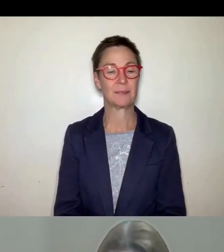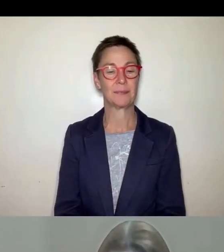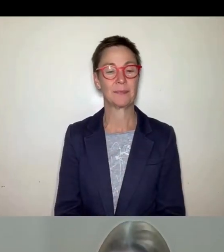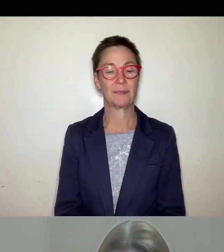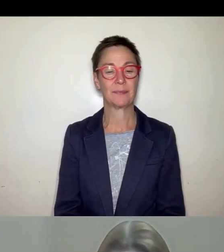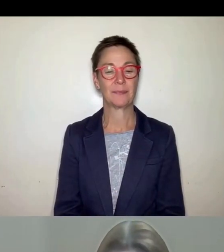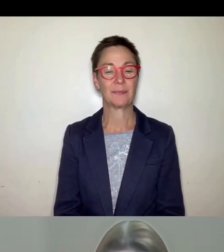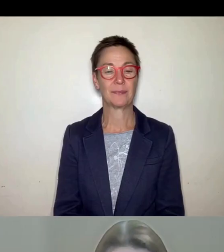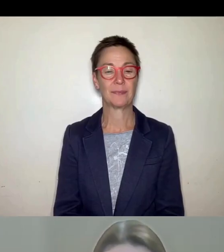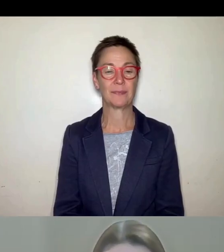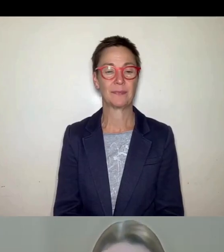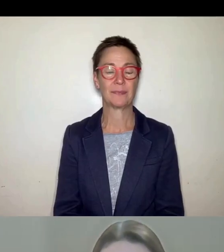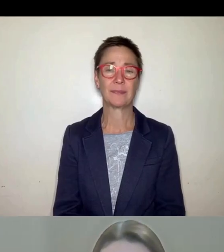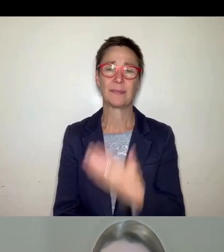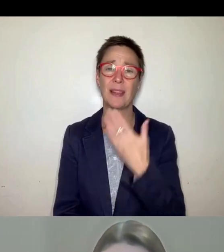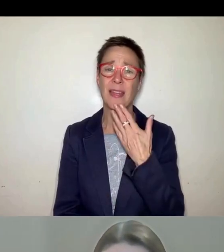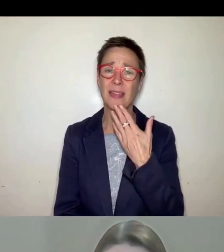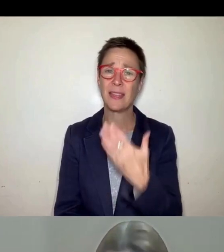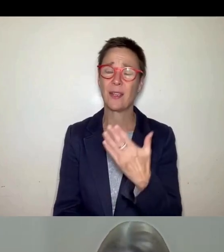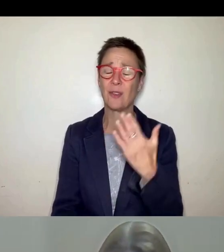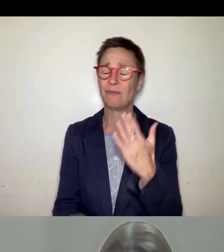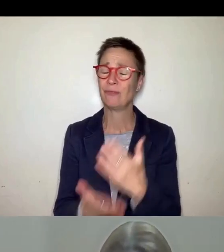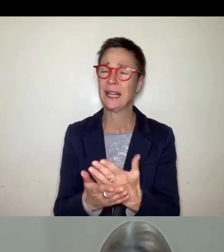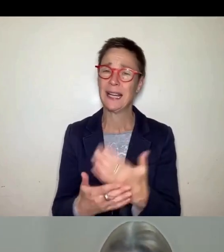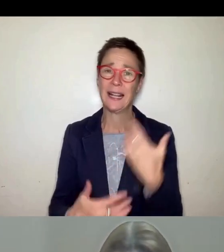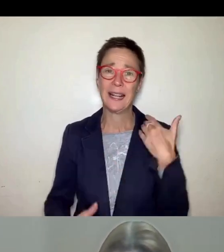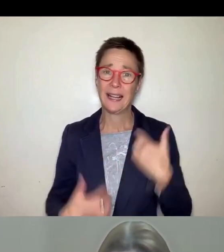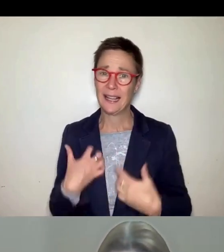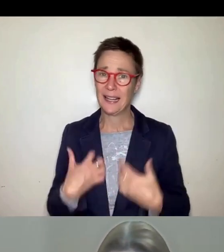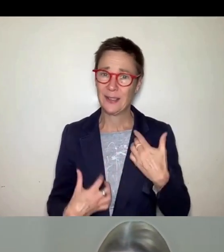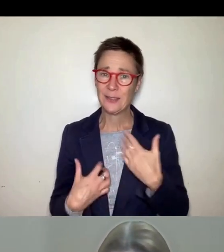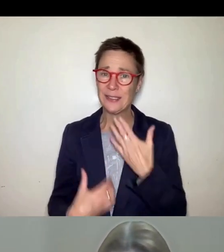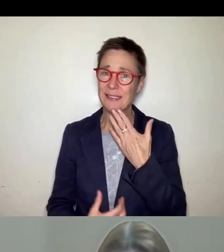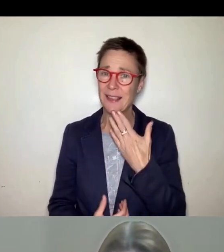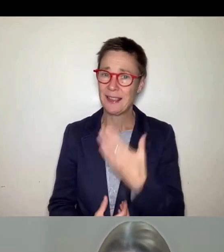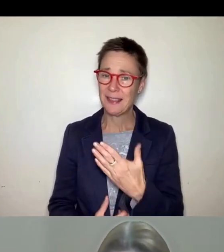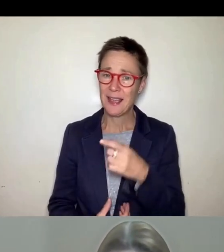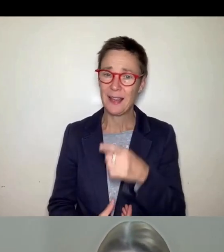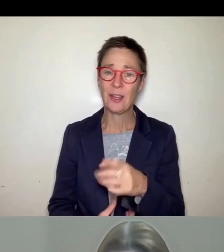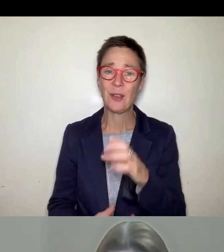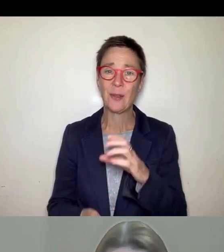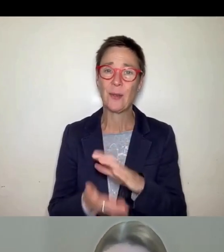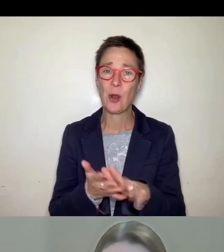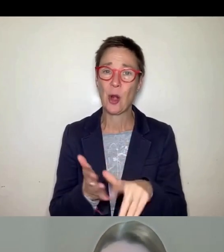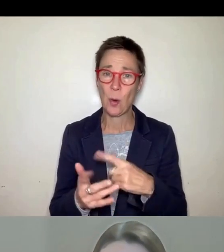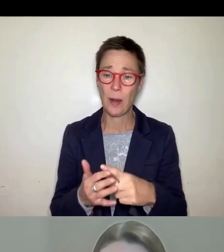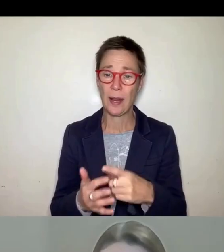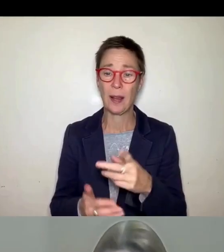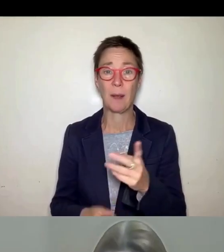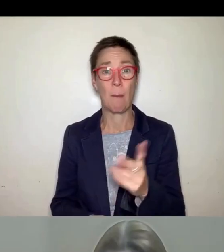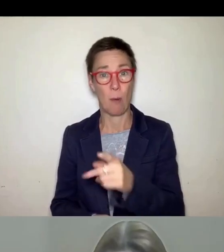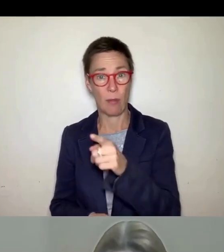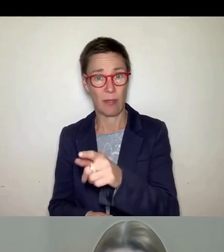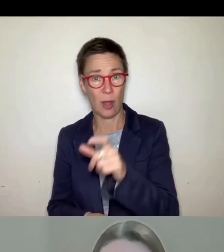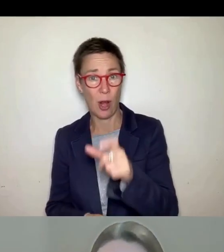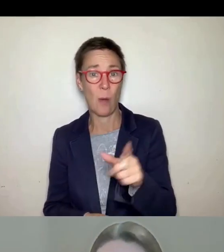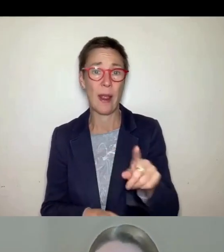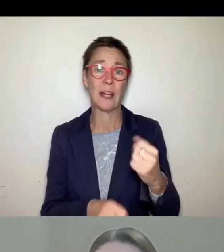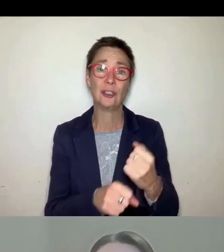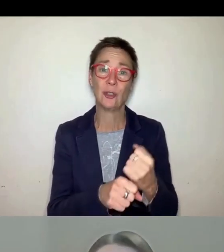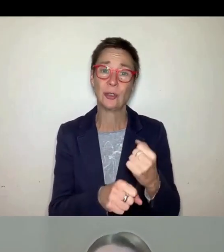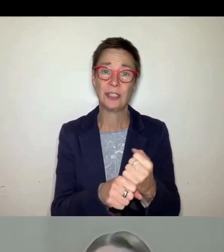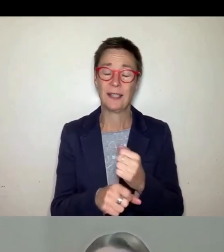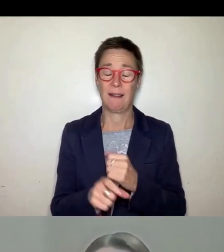Thank you so much. That was really, really interesting. And both thank you, Chloe and